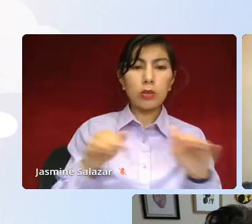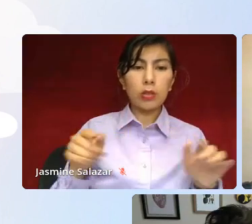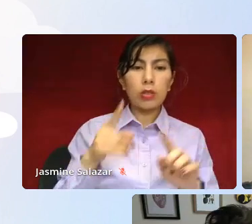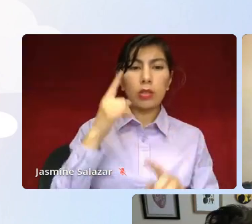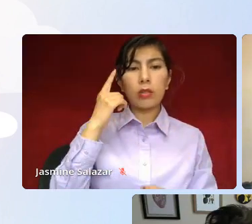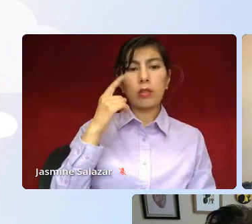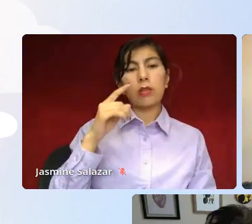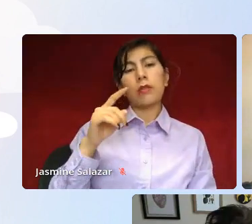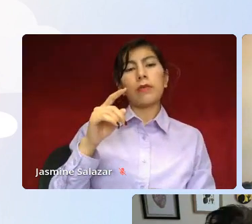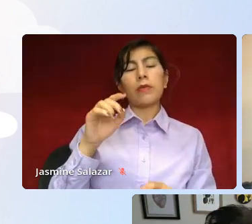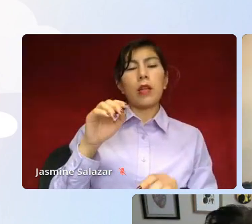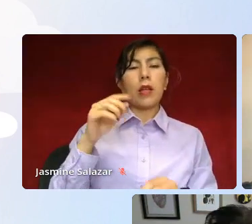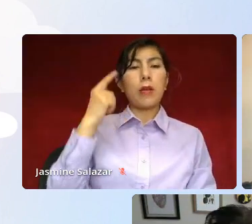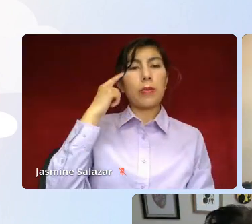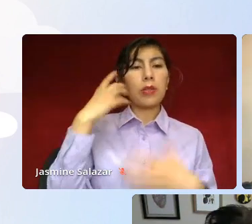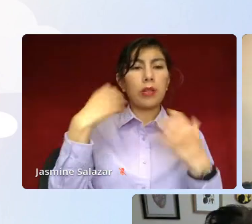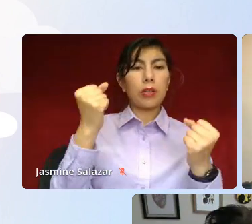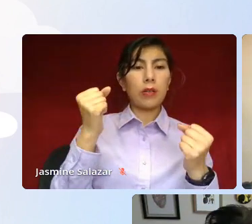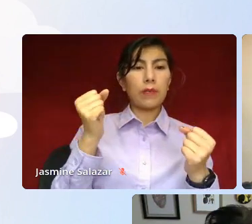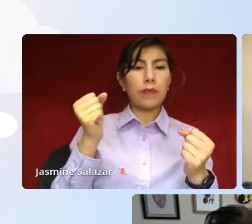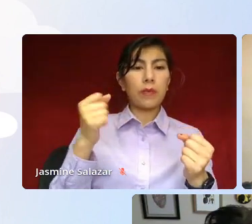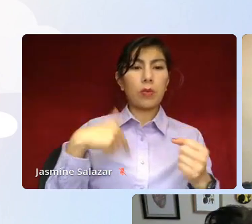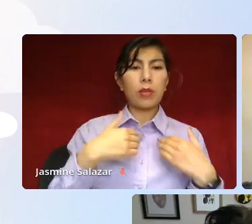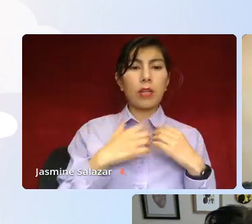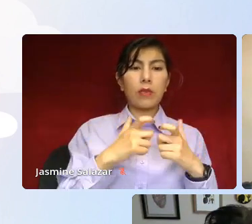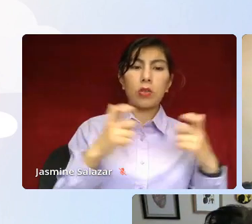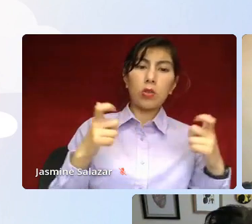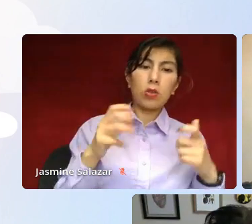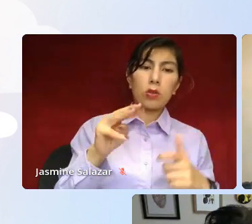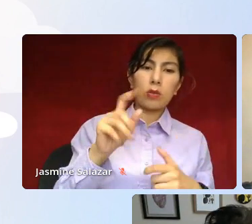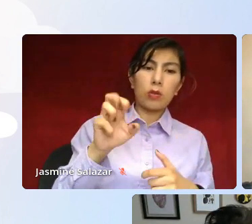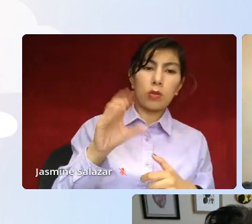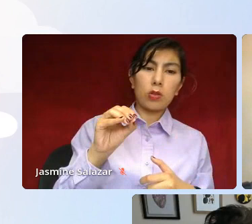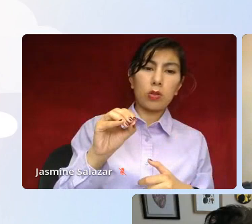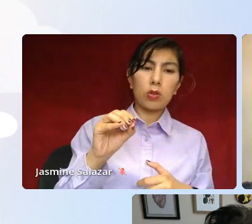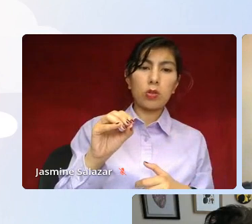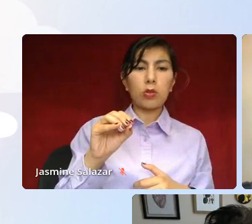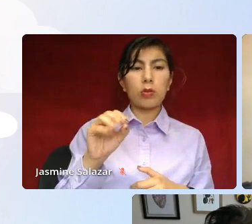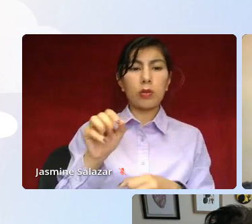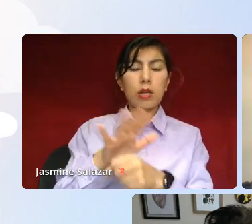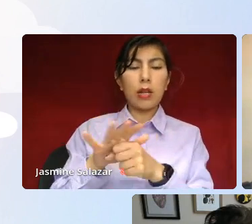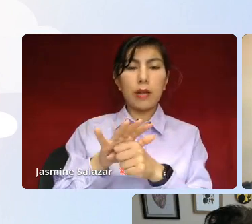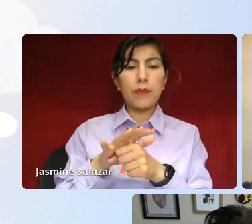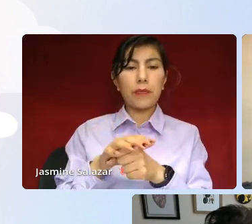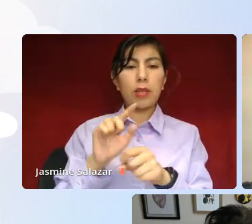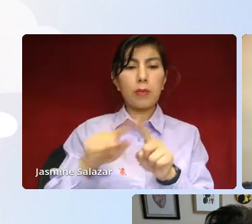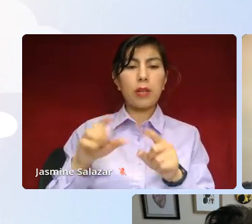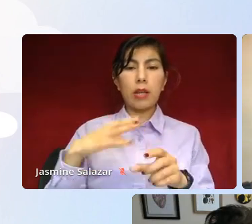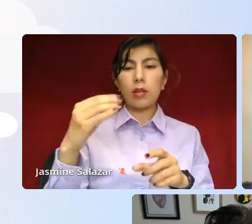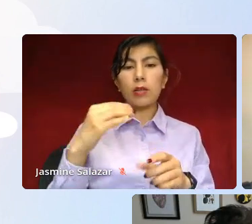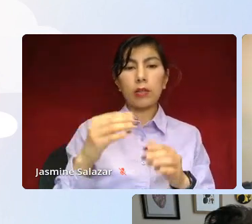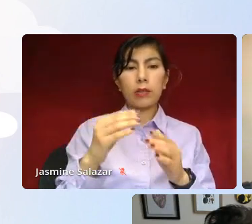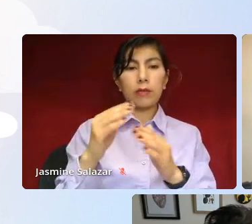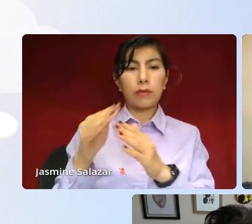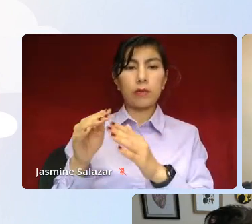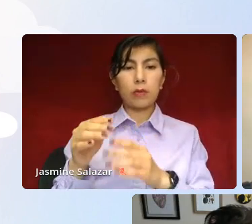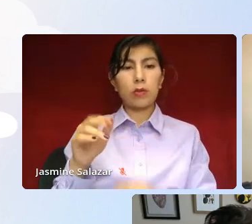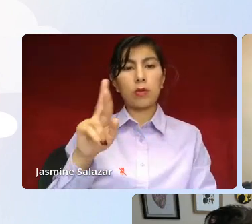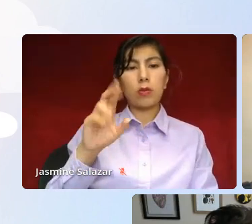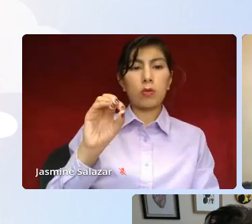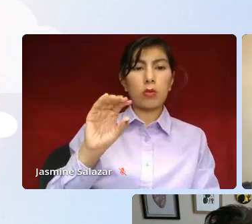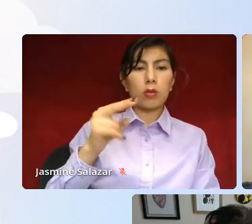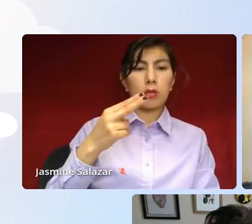of Minnesota, we have our big, large metro area, which is St. Paul, Minneapolis. But outside of that, we have Rochester, which is kind of